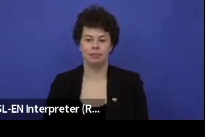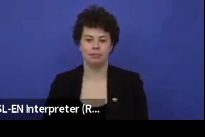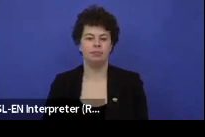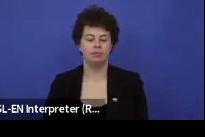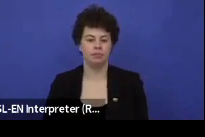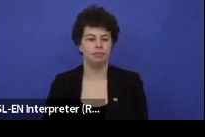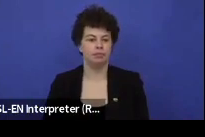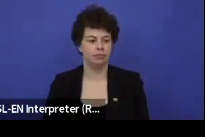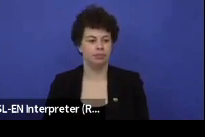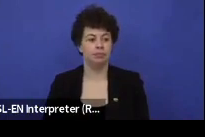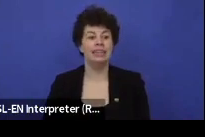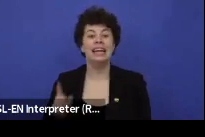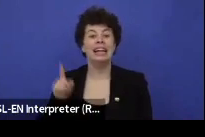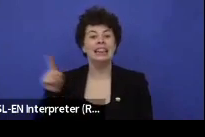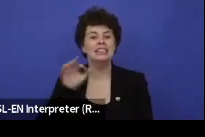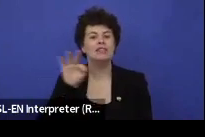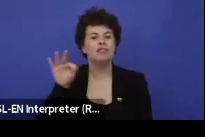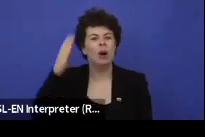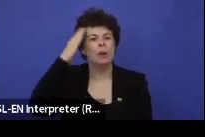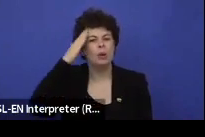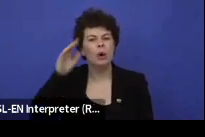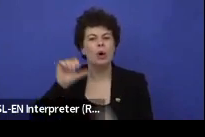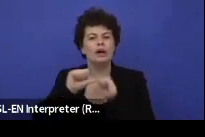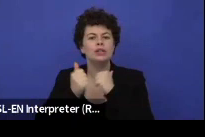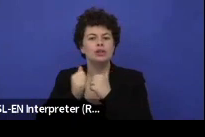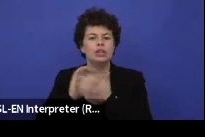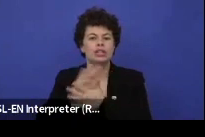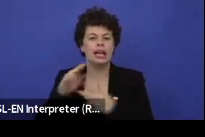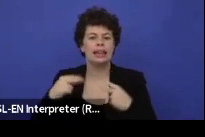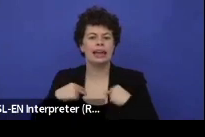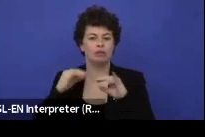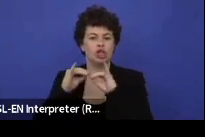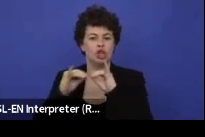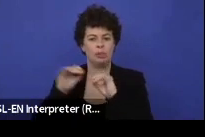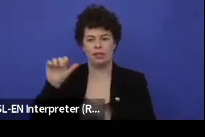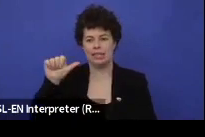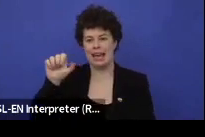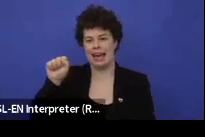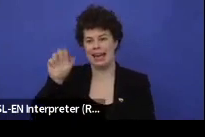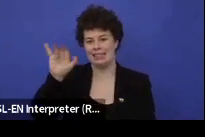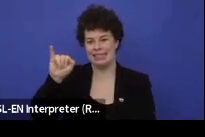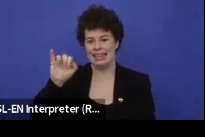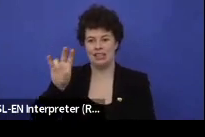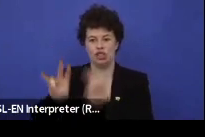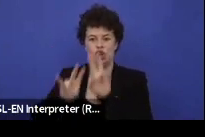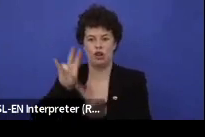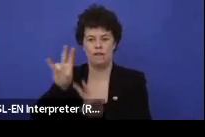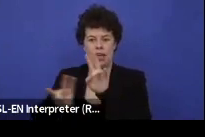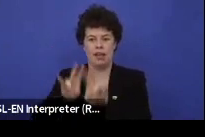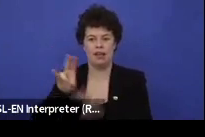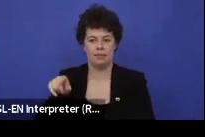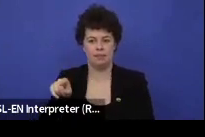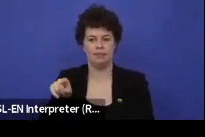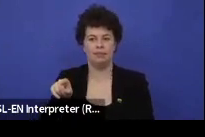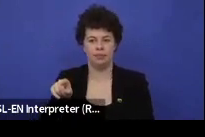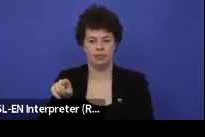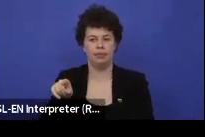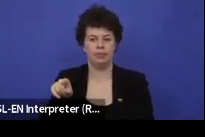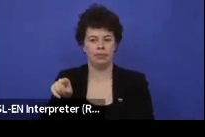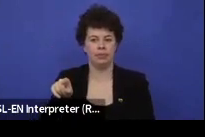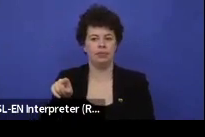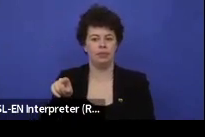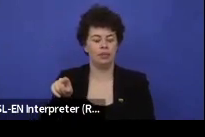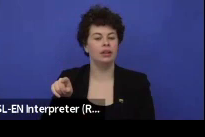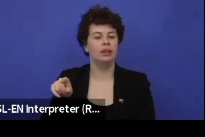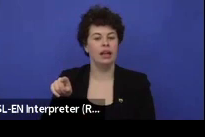this is from the CISLI census done with interpreters working in the UK in 2021. And it confirmed pretty